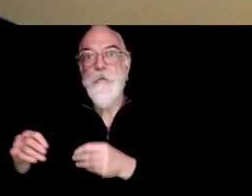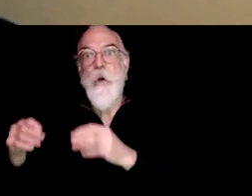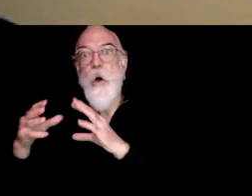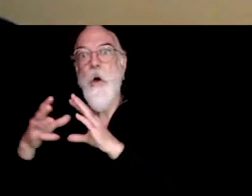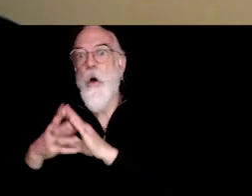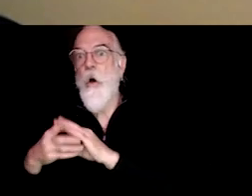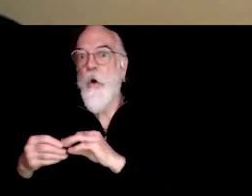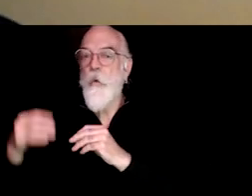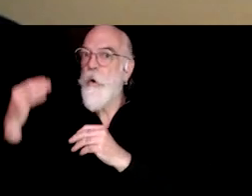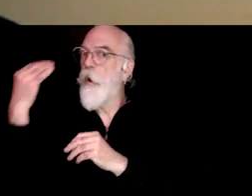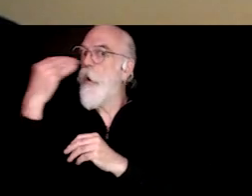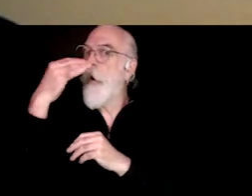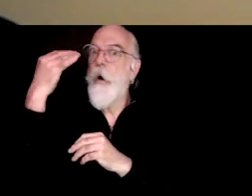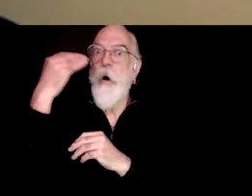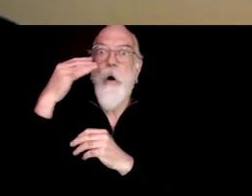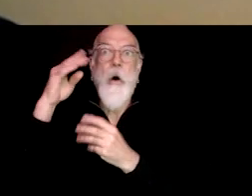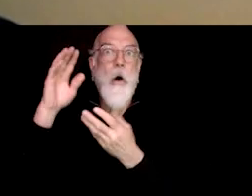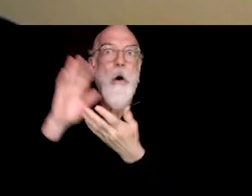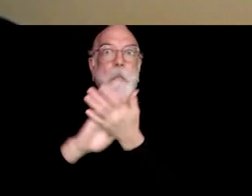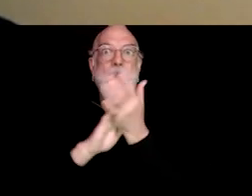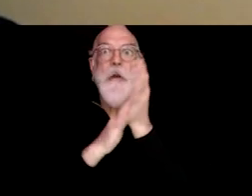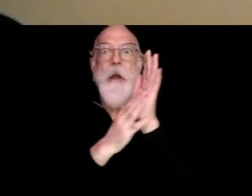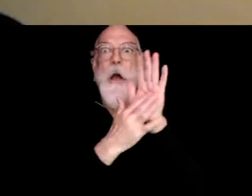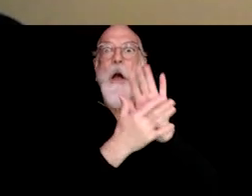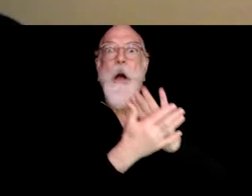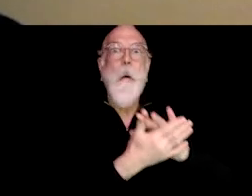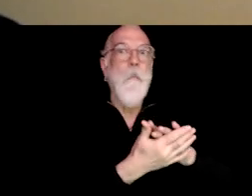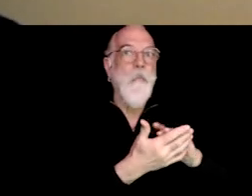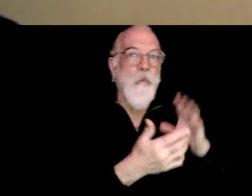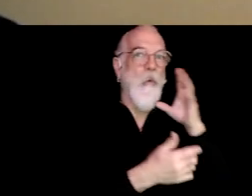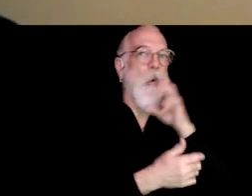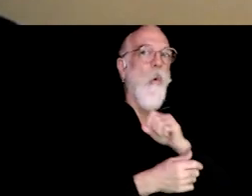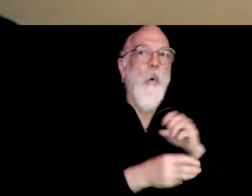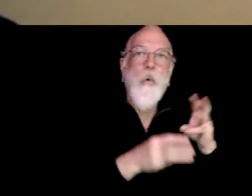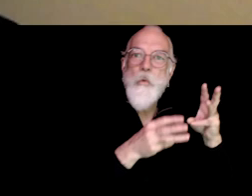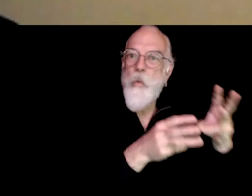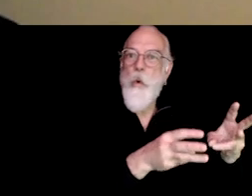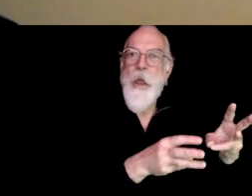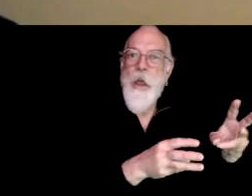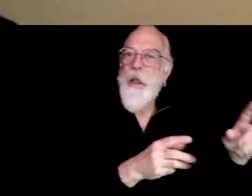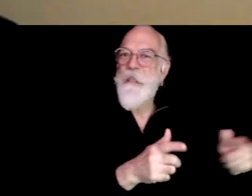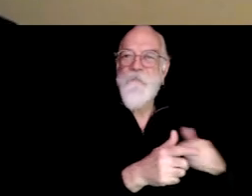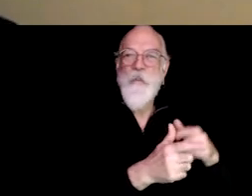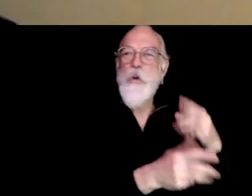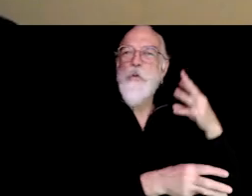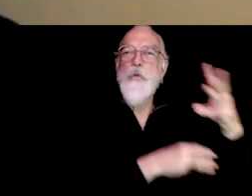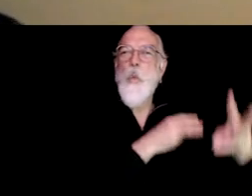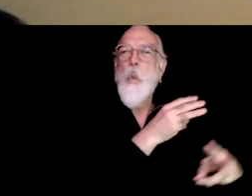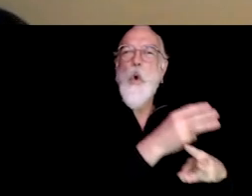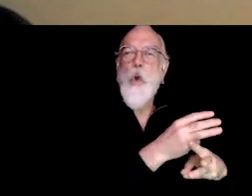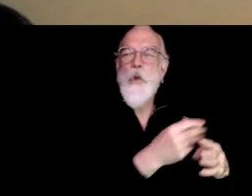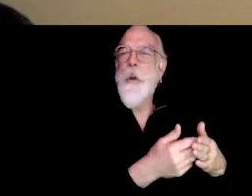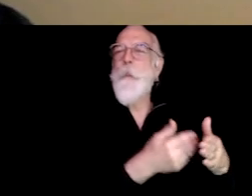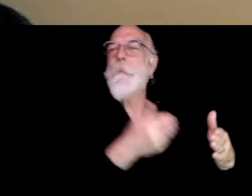of life before invasion from inside the first world.